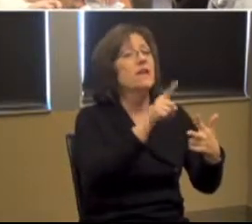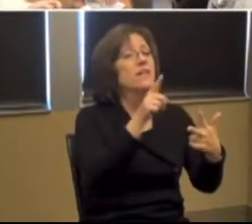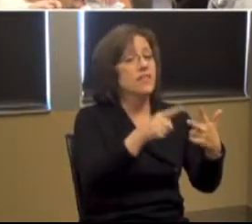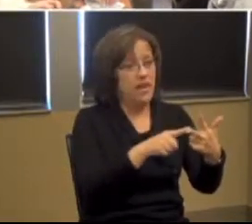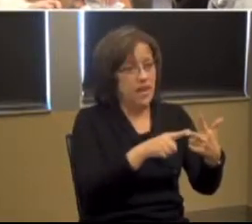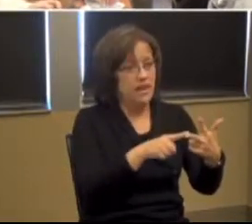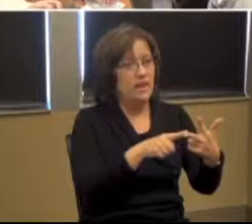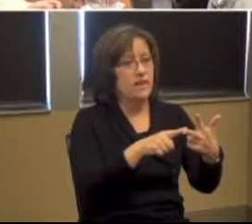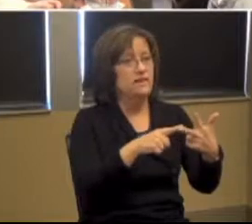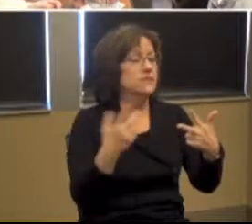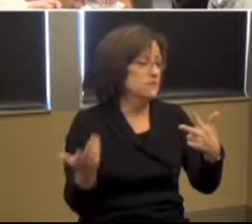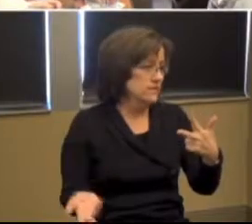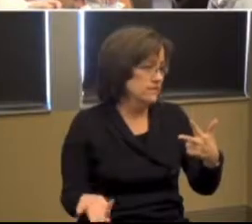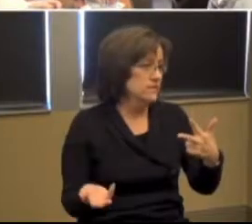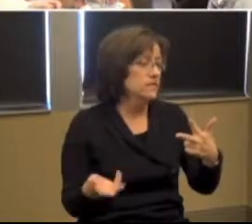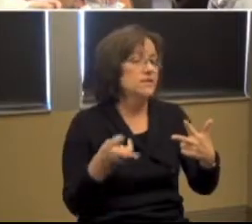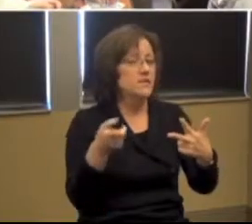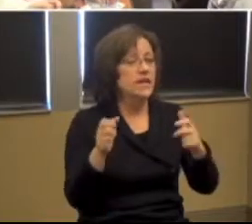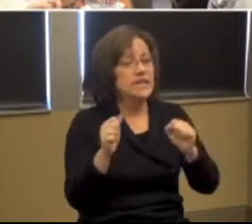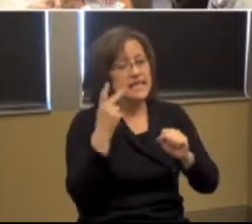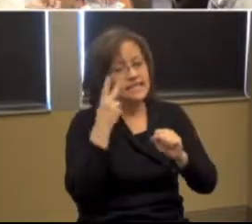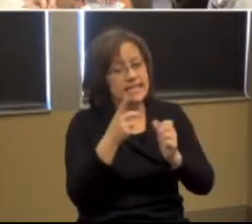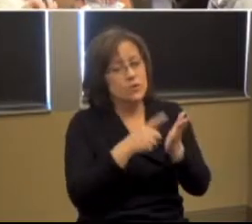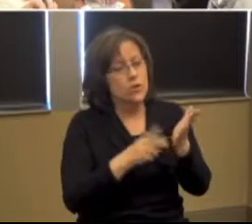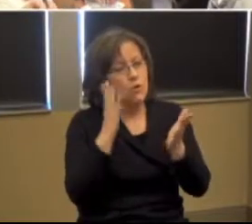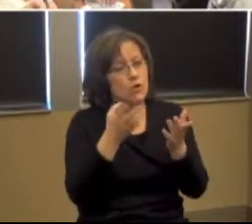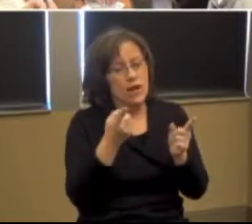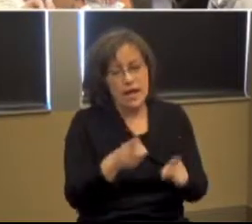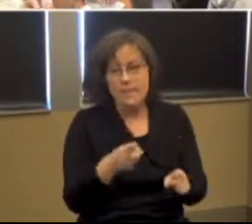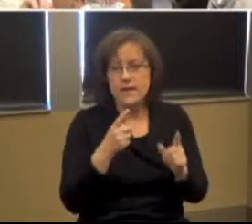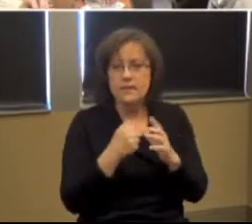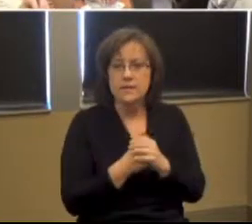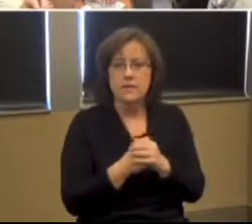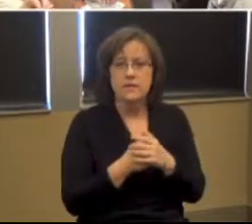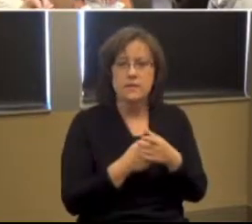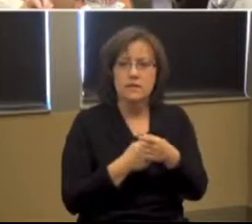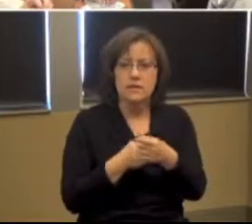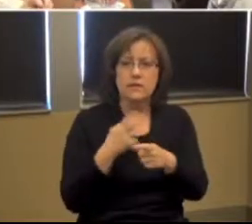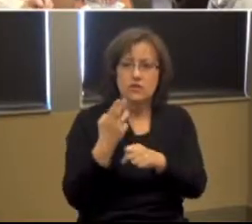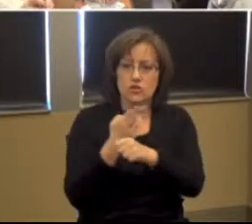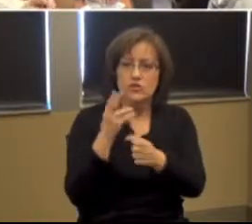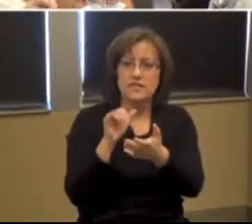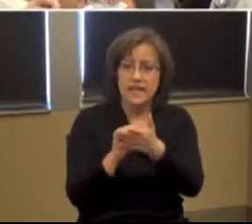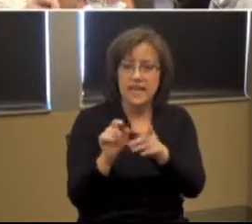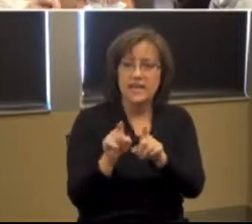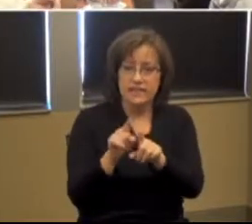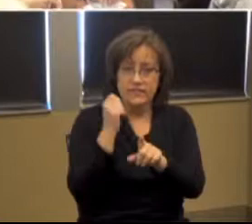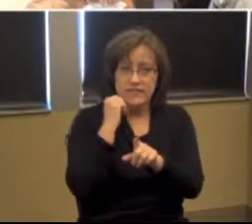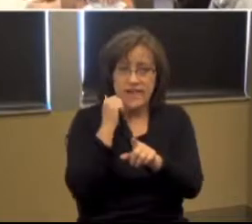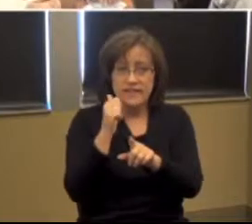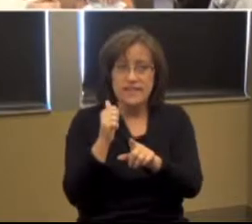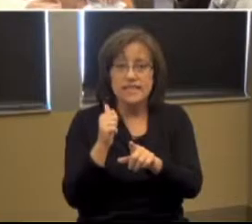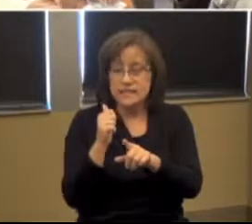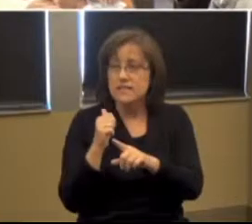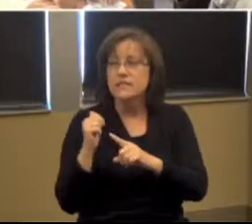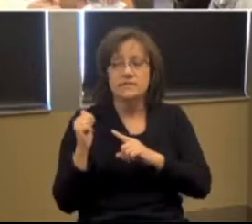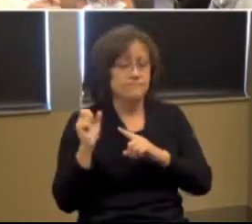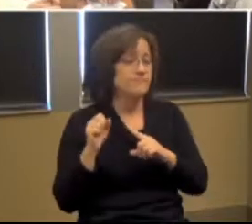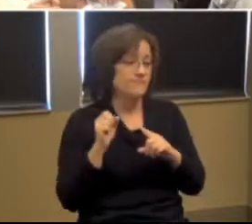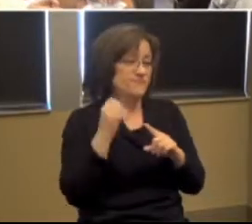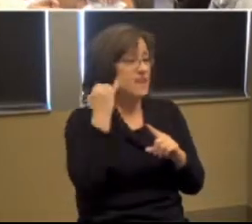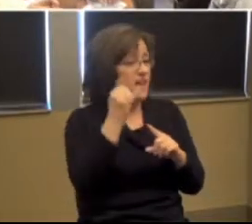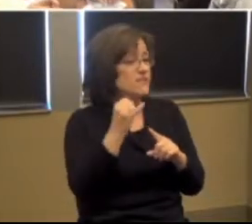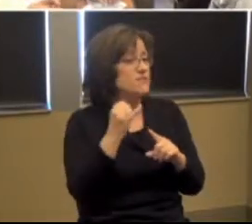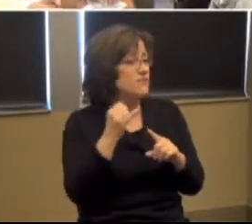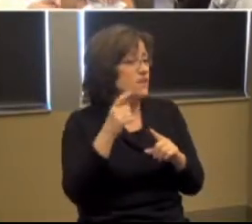that schedule so they can see what's going to happen. So you use that as your daily. I would use that. If there's a